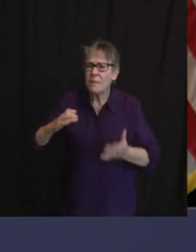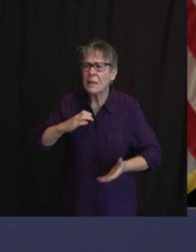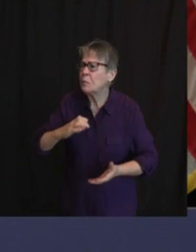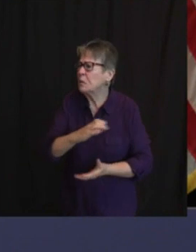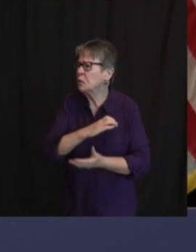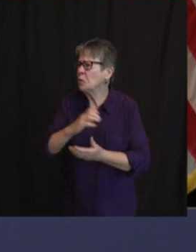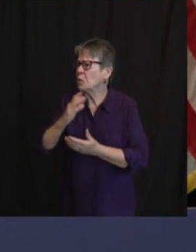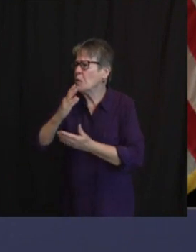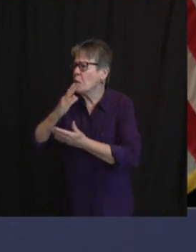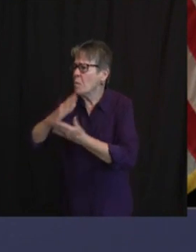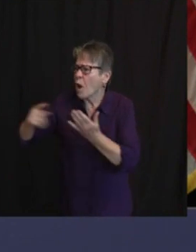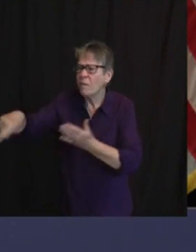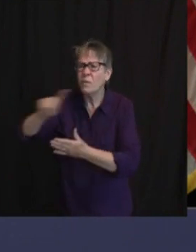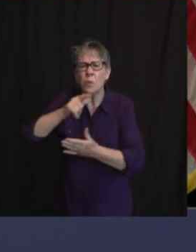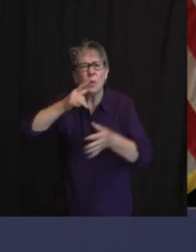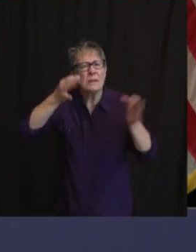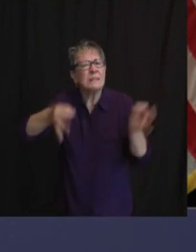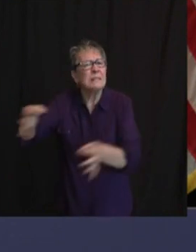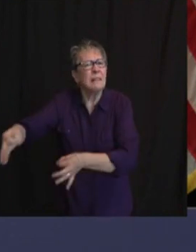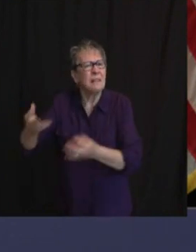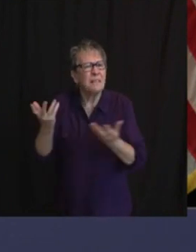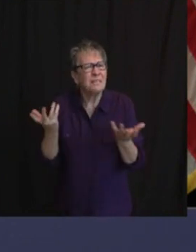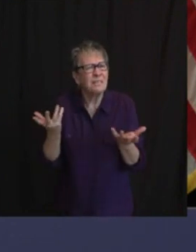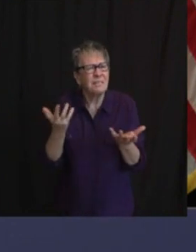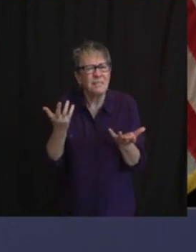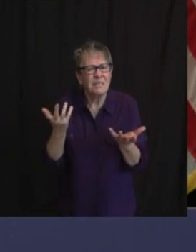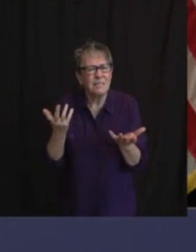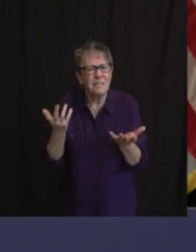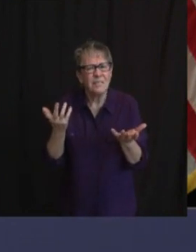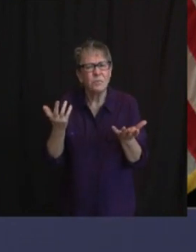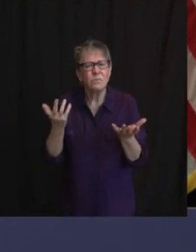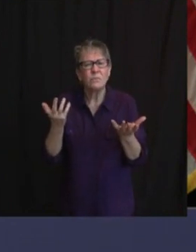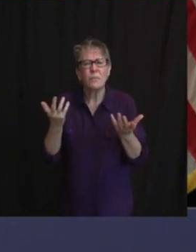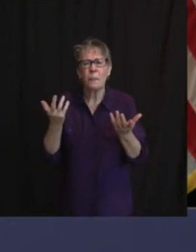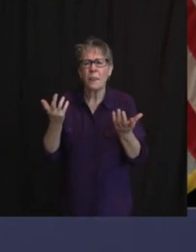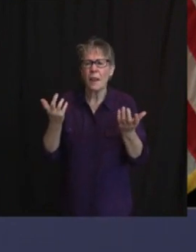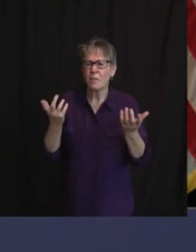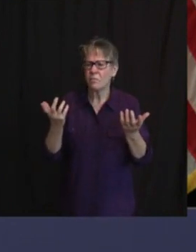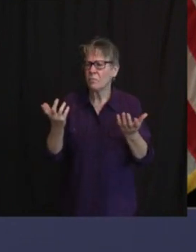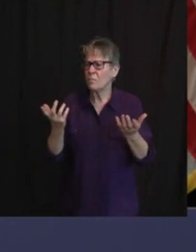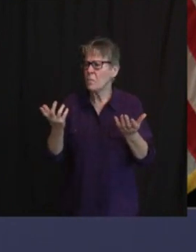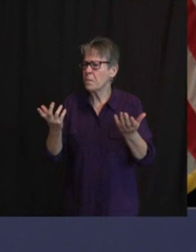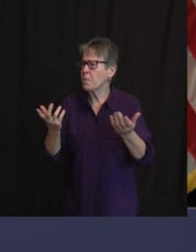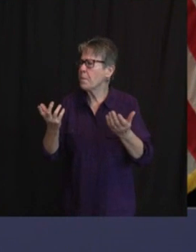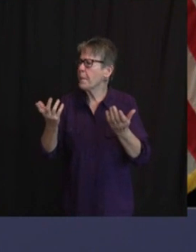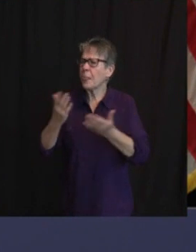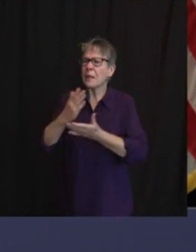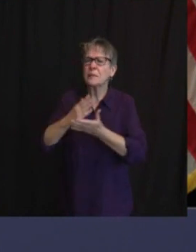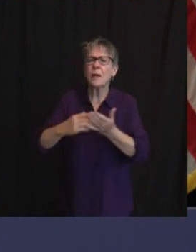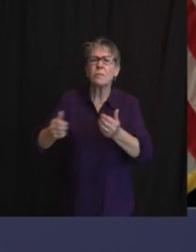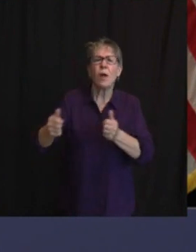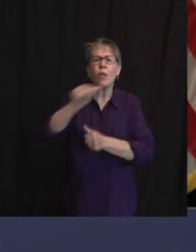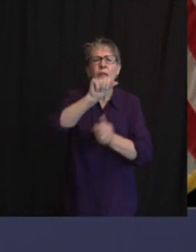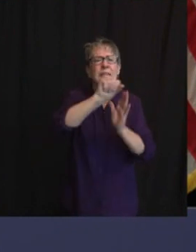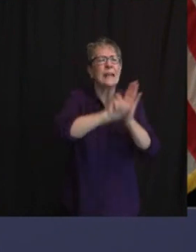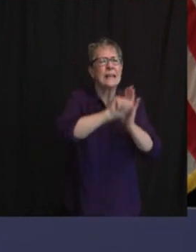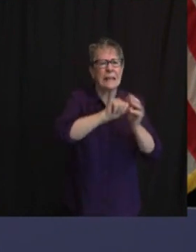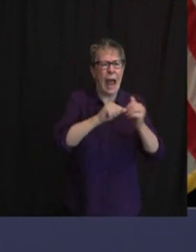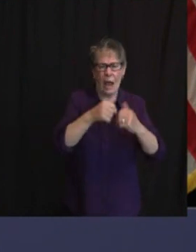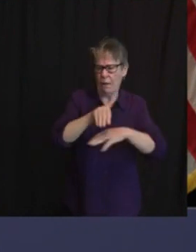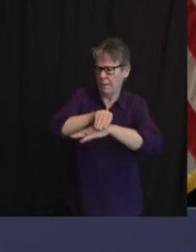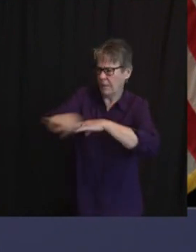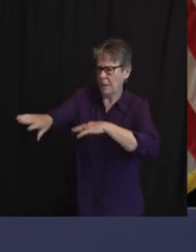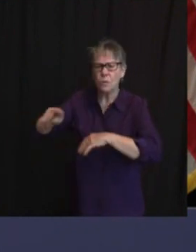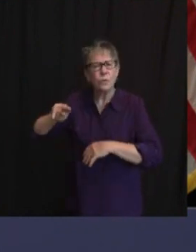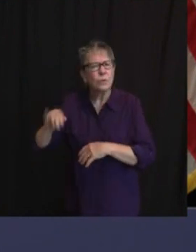no representatives of small businesses on that panel, and shore businesses specifically? And then Steve Sweeney suggested letting other